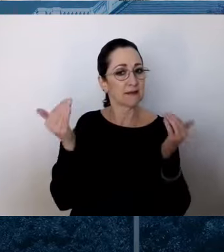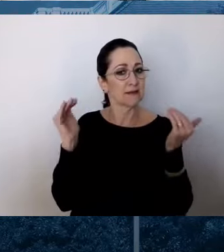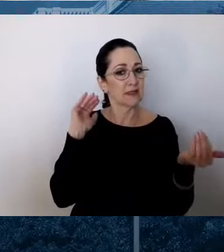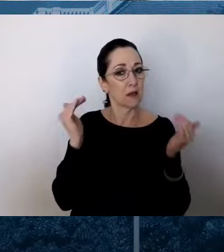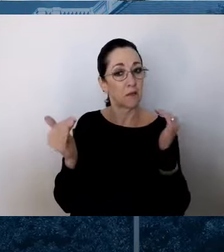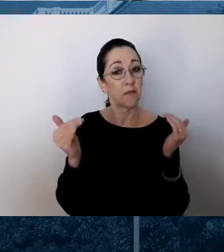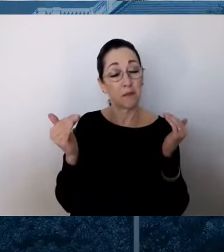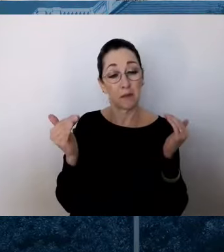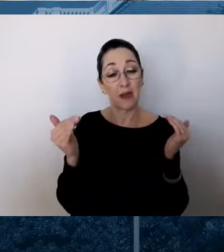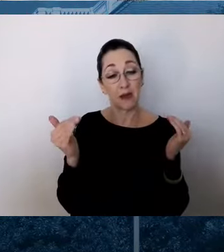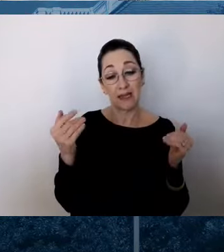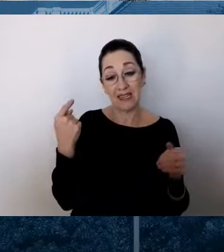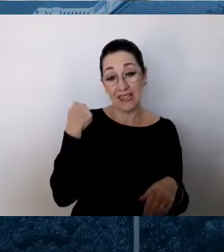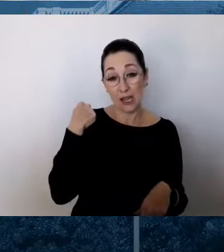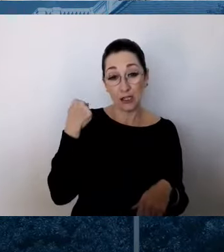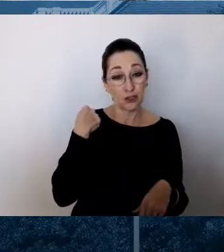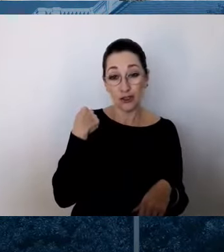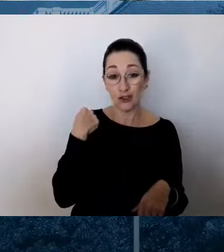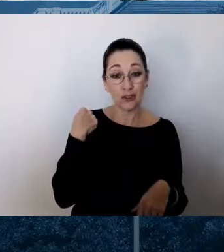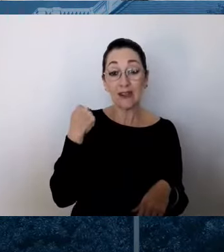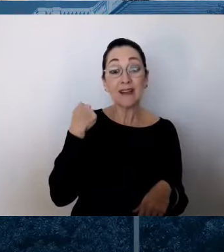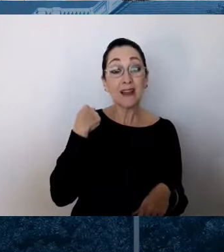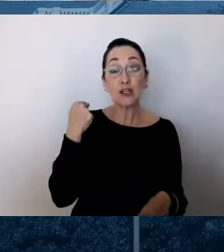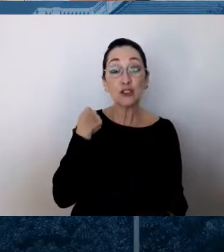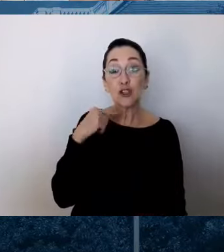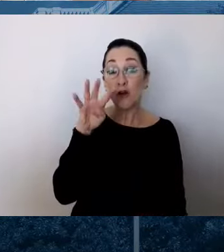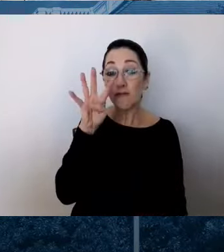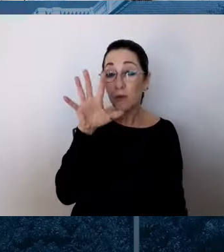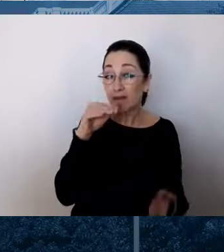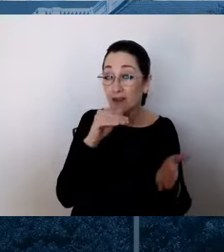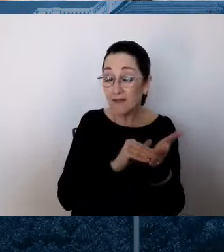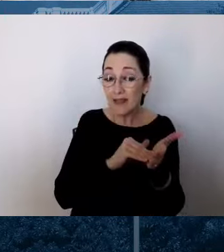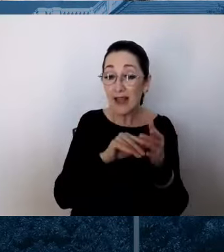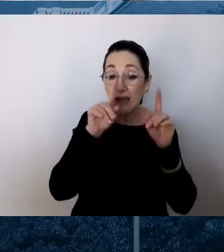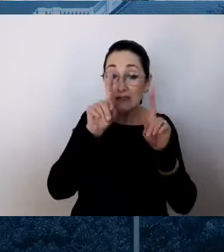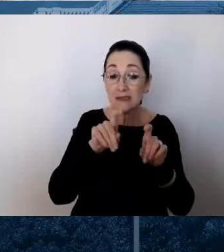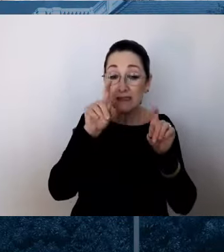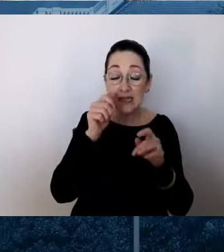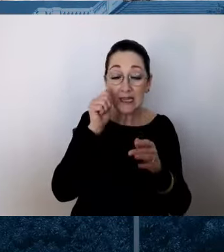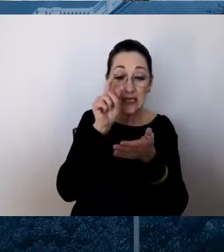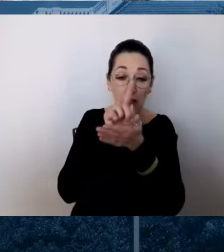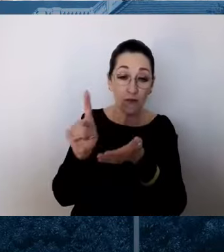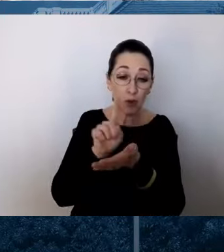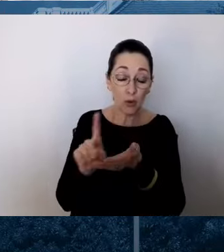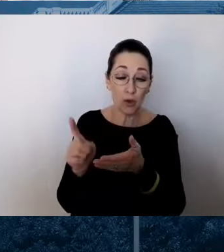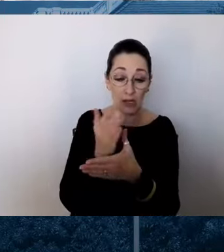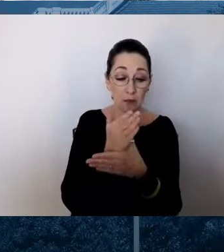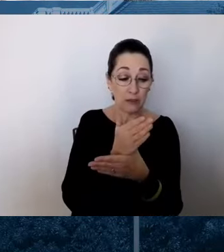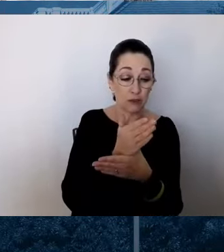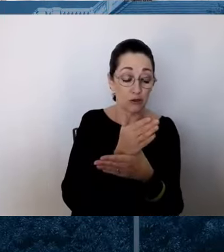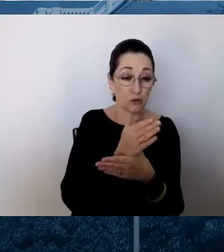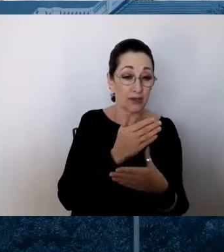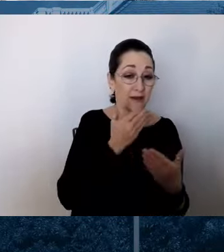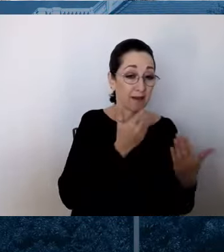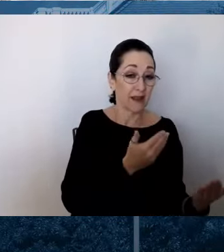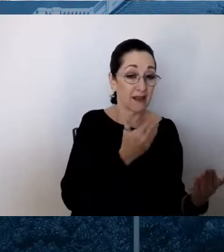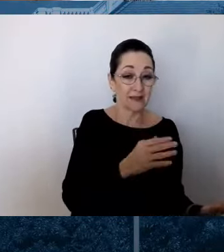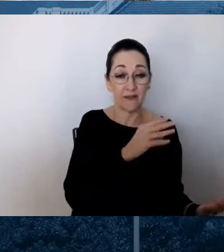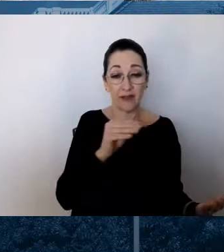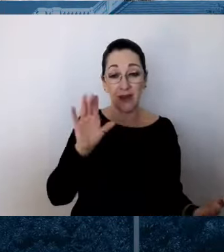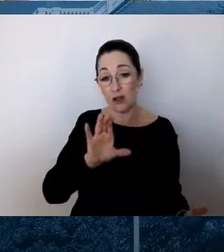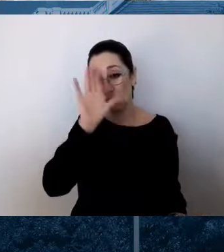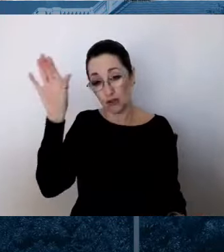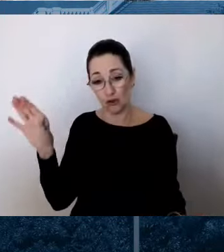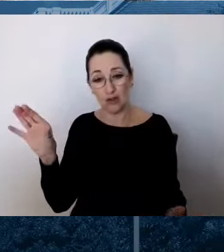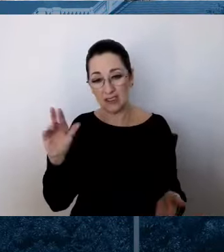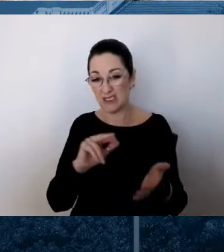about 45,000 tests a week between Thanksgiving and Christmas. So we're doing a fraction of the tests we